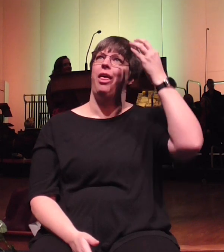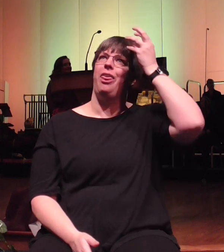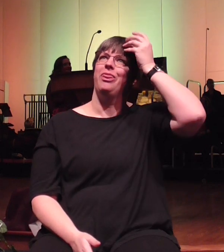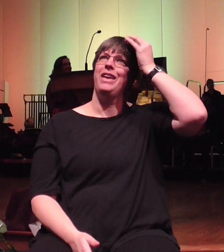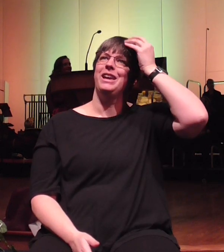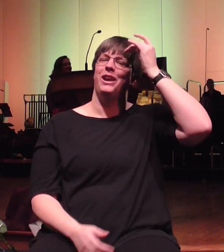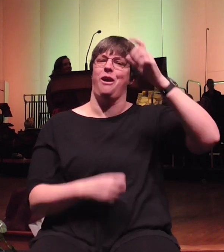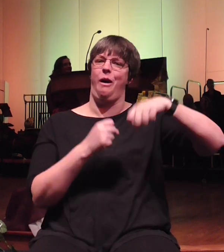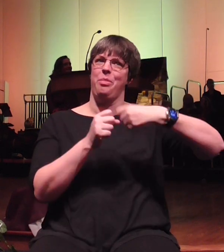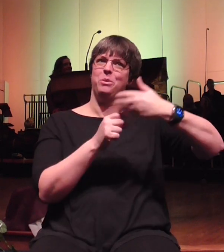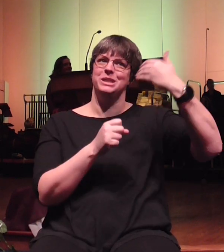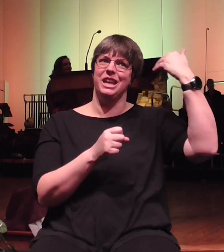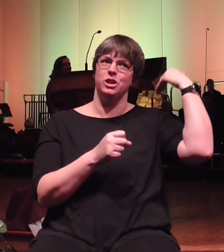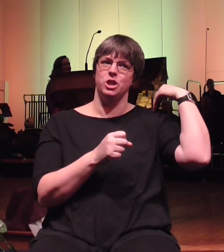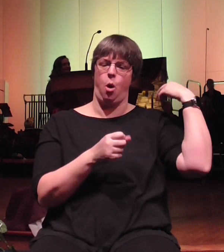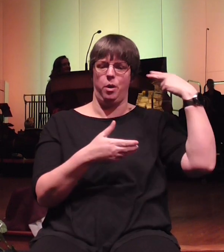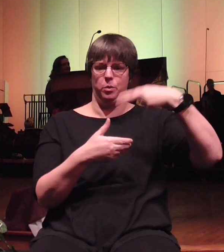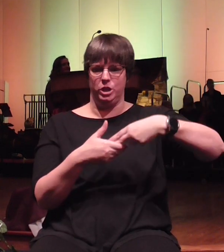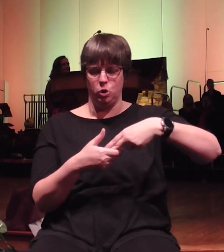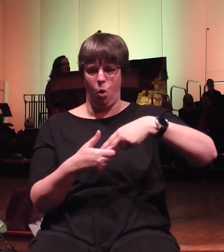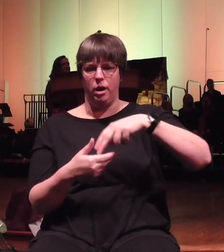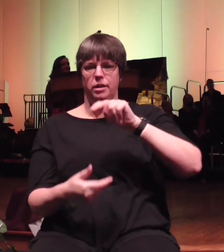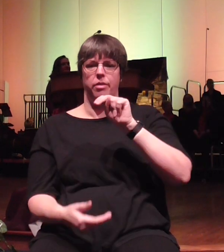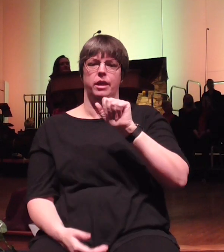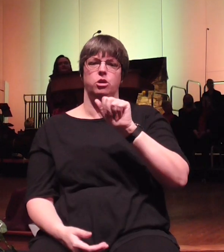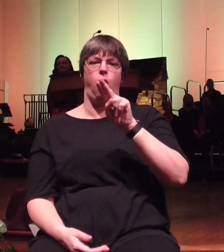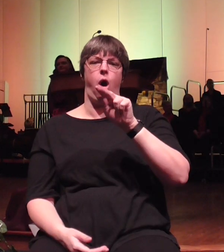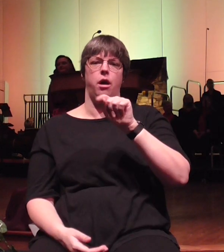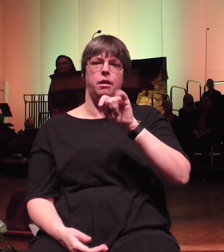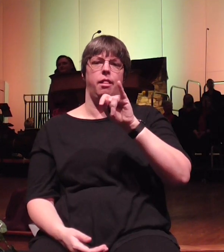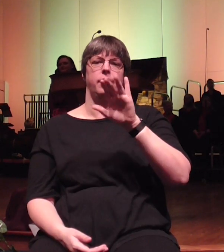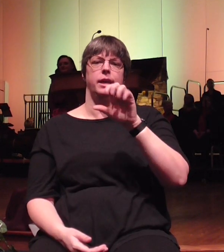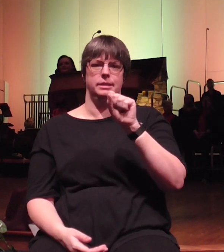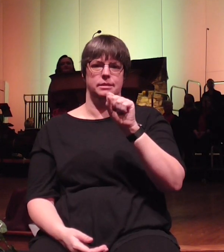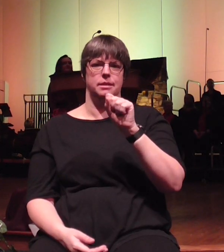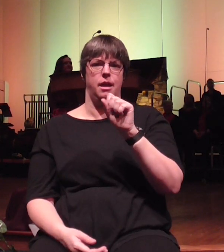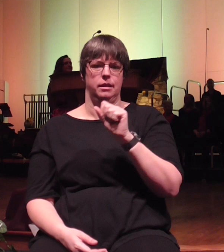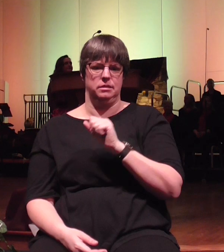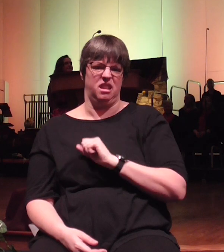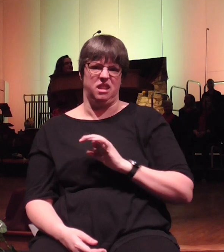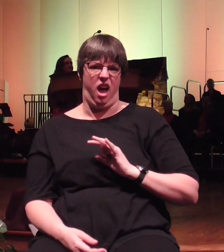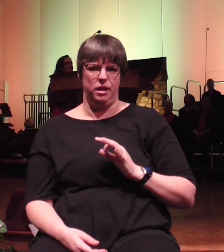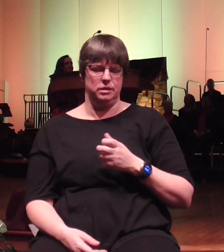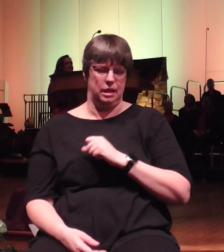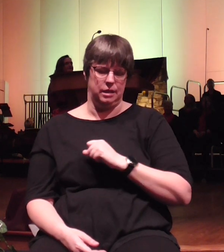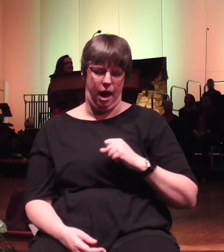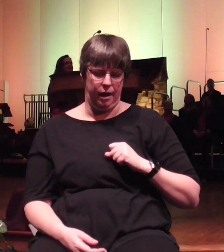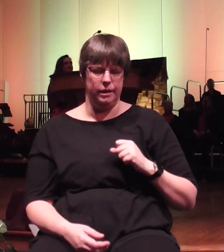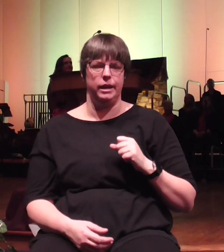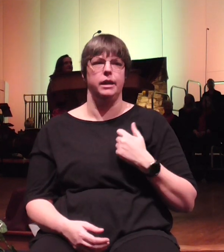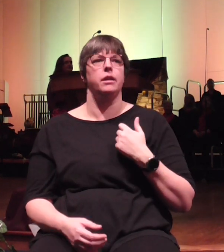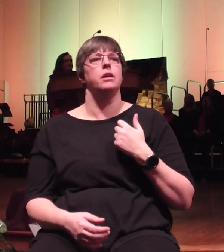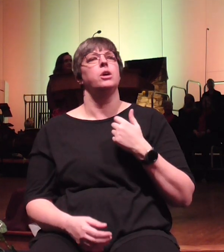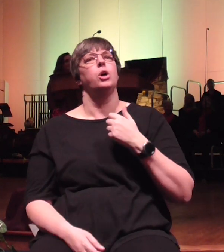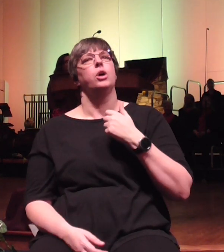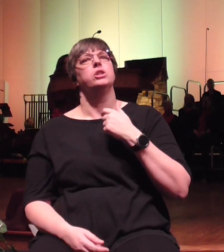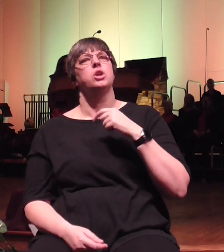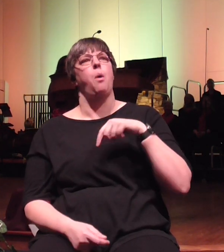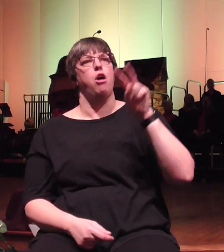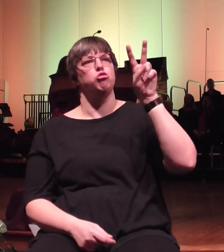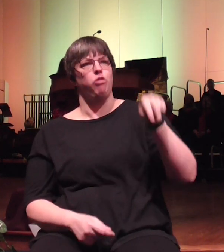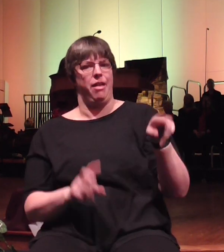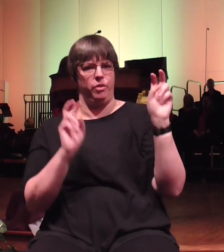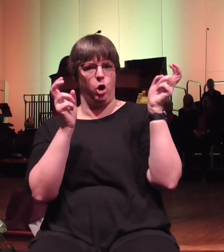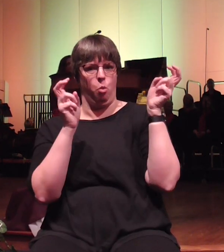all those years ago when we joined Nautilus Society. So I read our quote on the Nautilus wall, and it